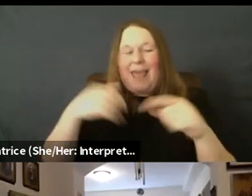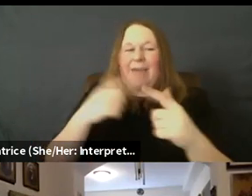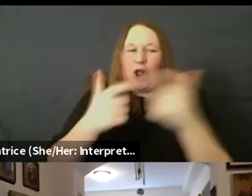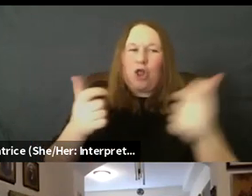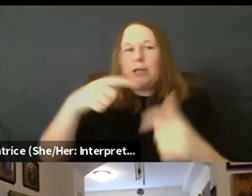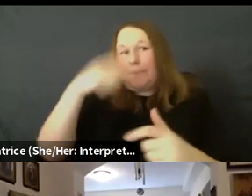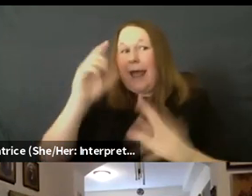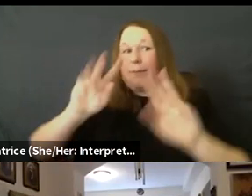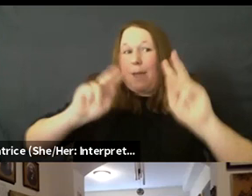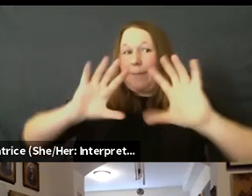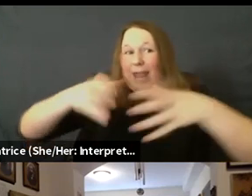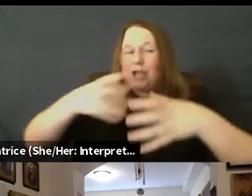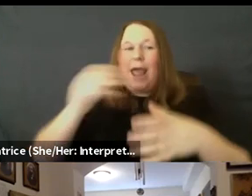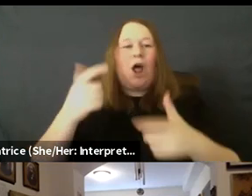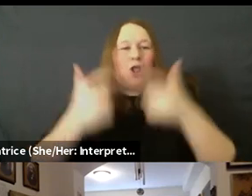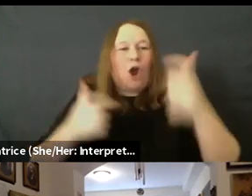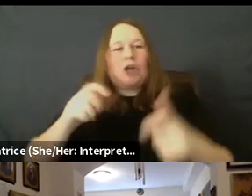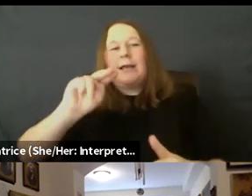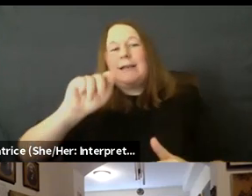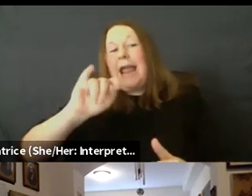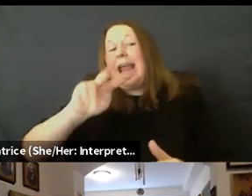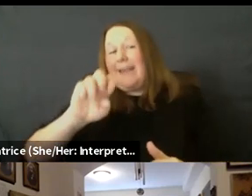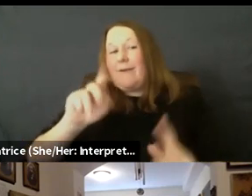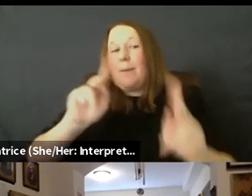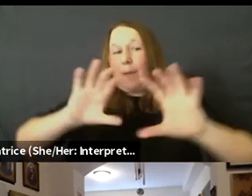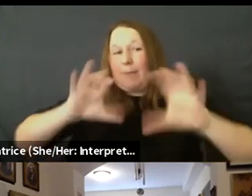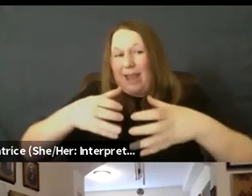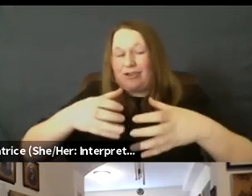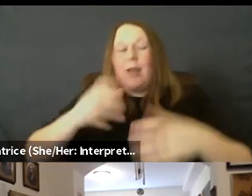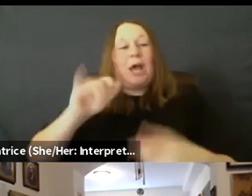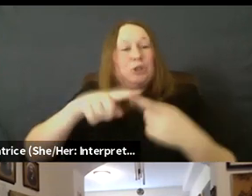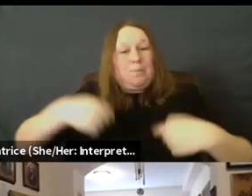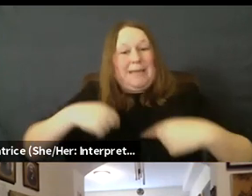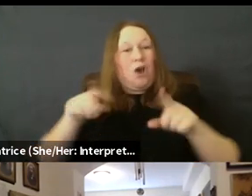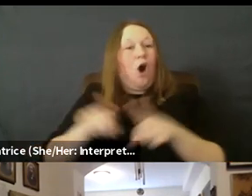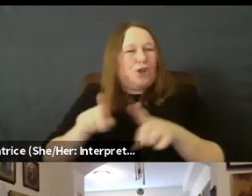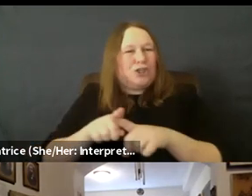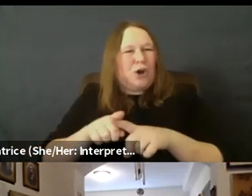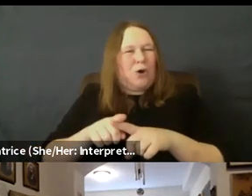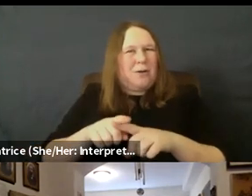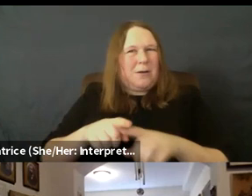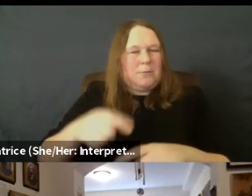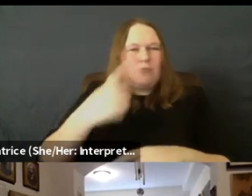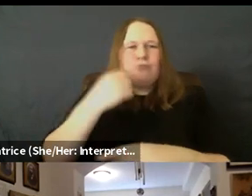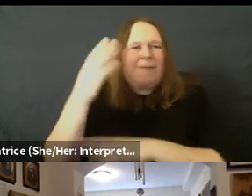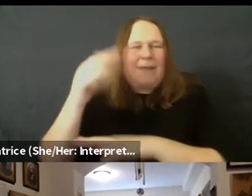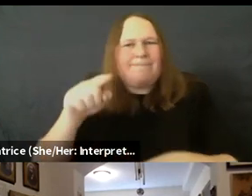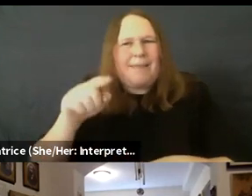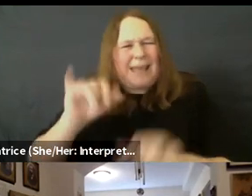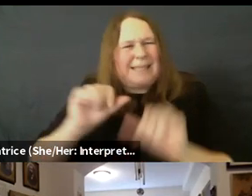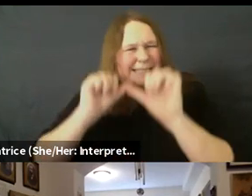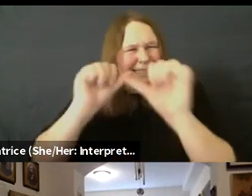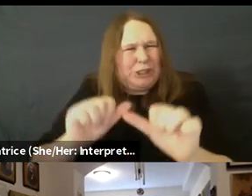Black populations and large Native populations. And that, to me, also raises the specter of continued